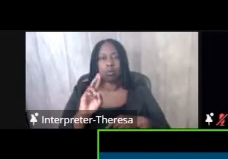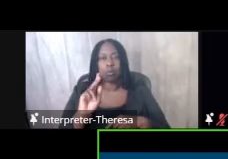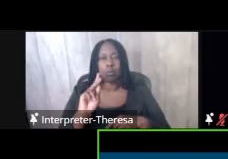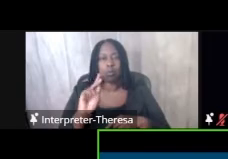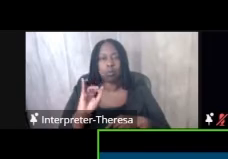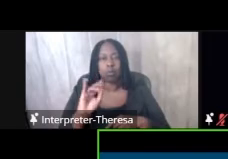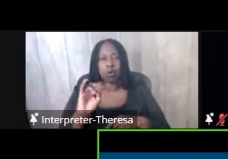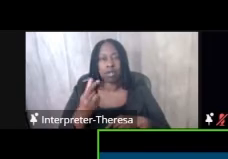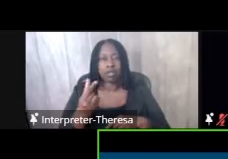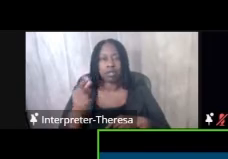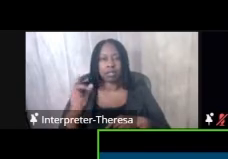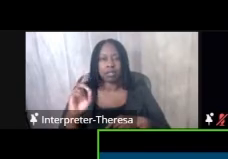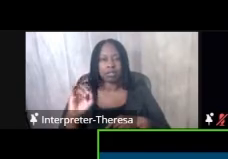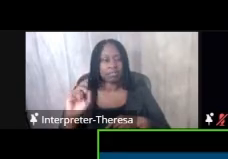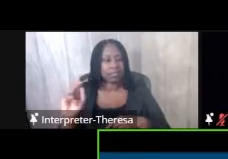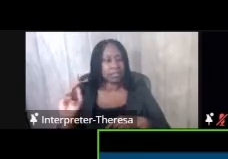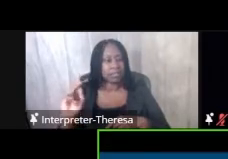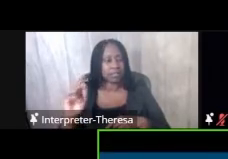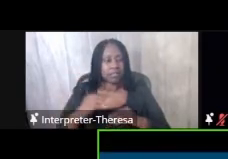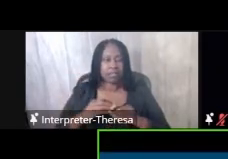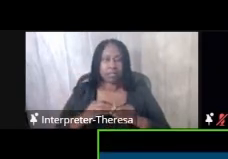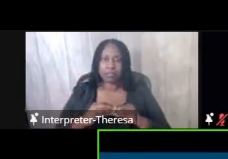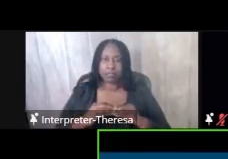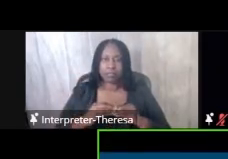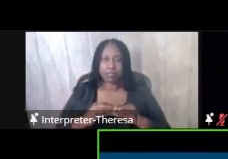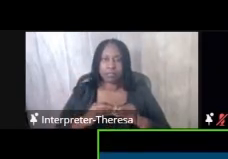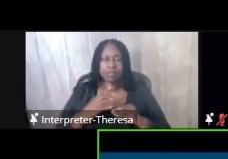second so you can see that.